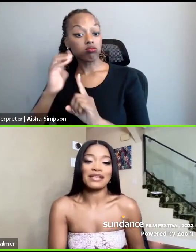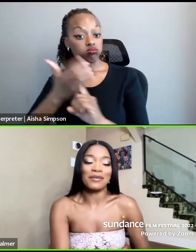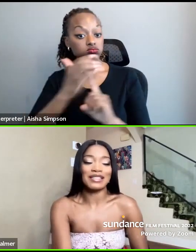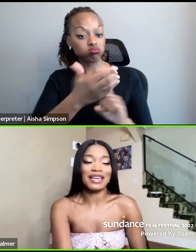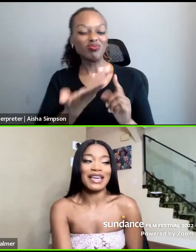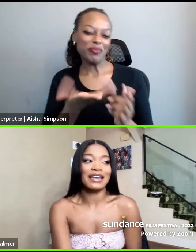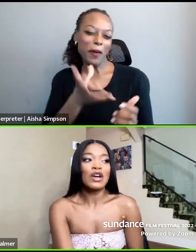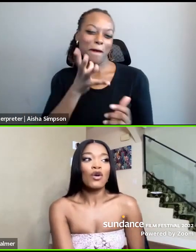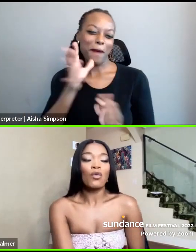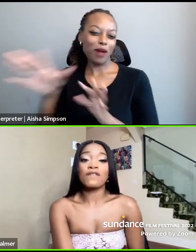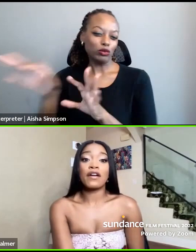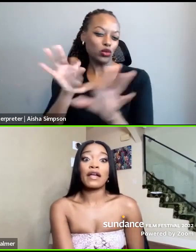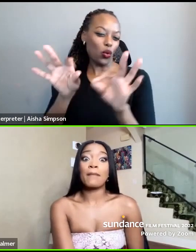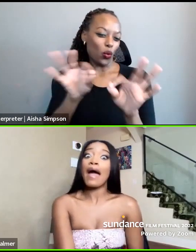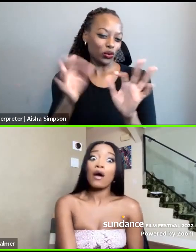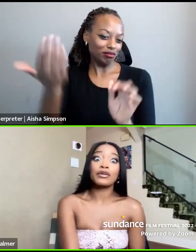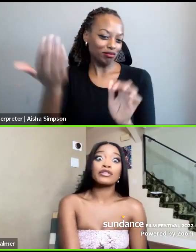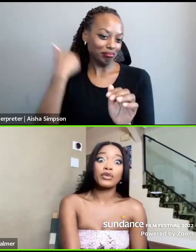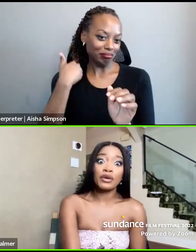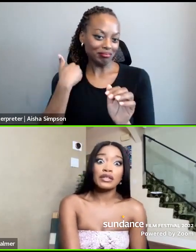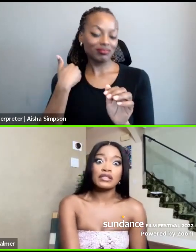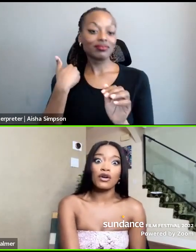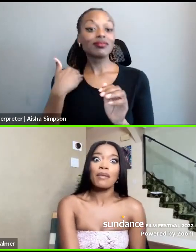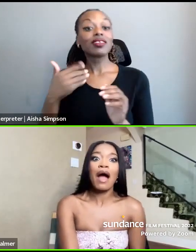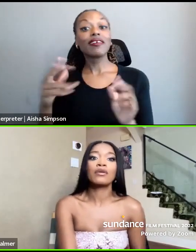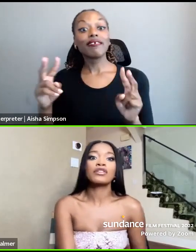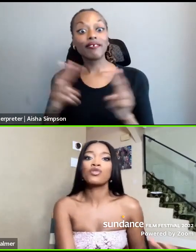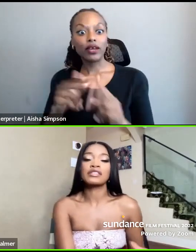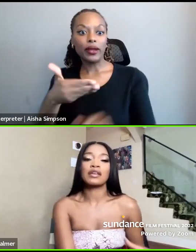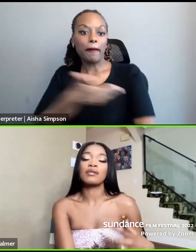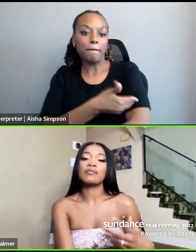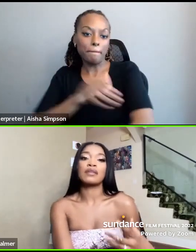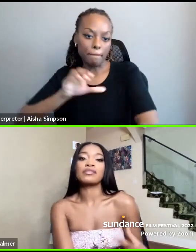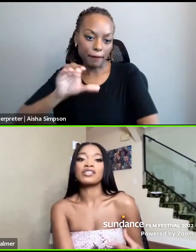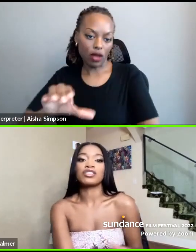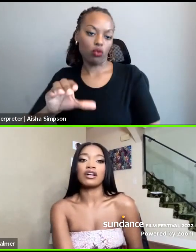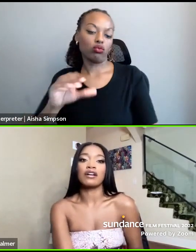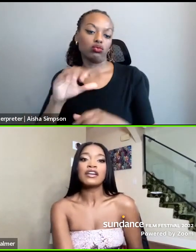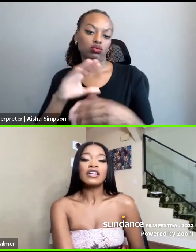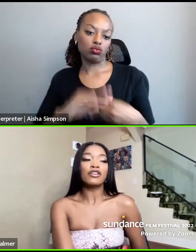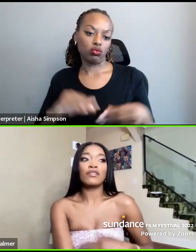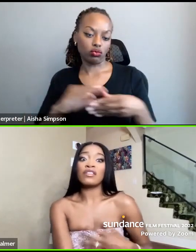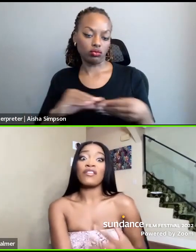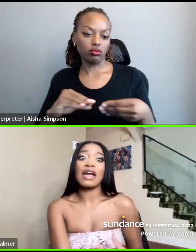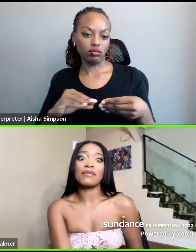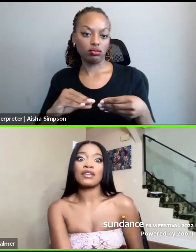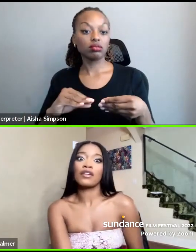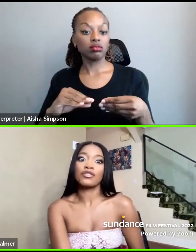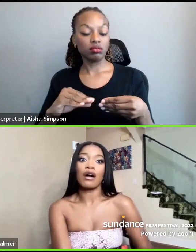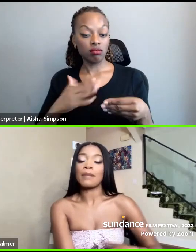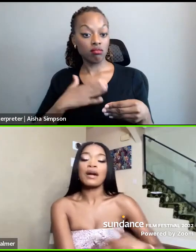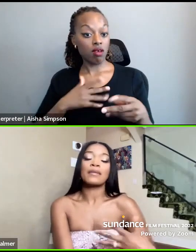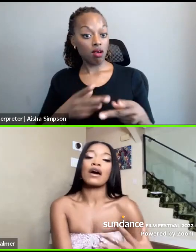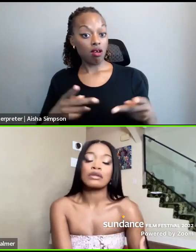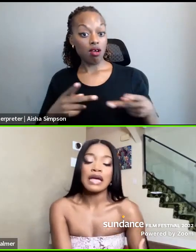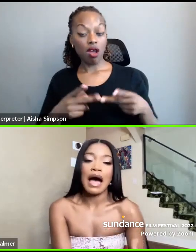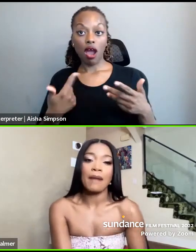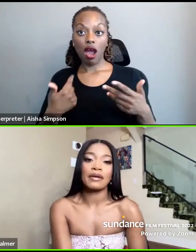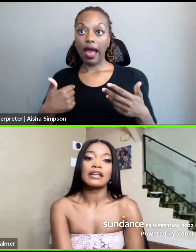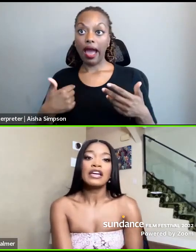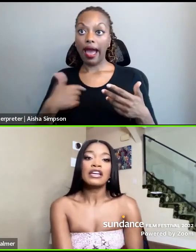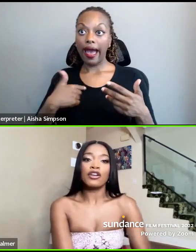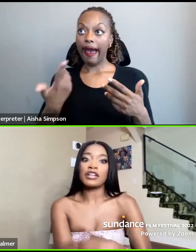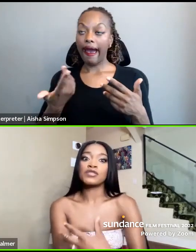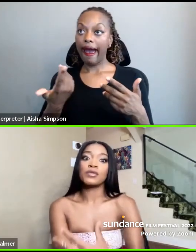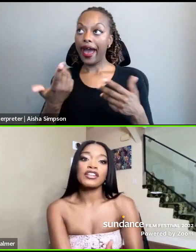that time, because I was a kid, were very empowering stories, empowering stories that put me in a position of, even if I am the underdog, I'm coming out on